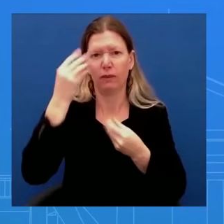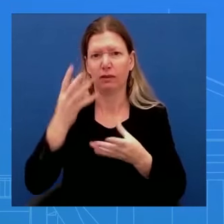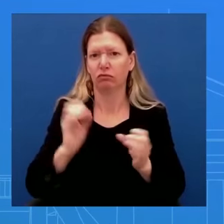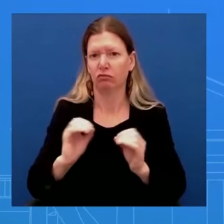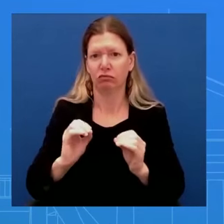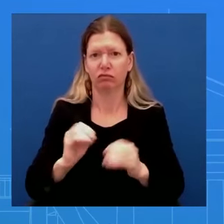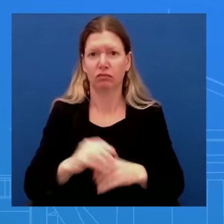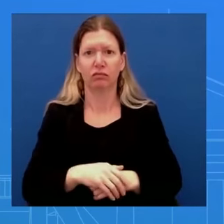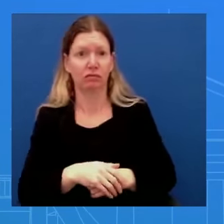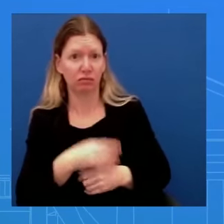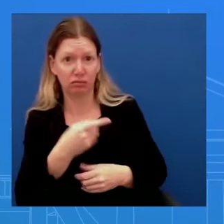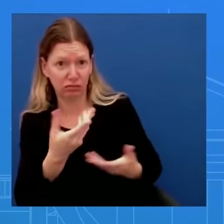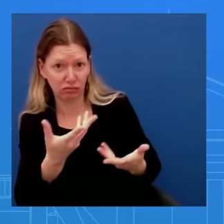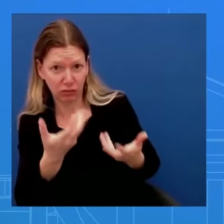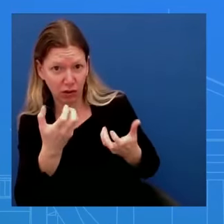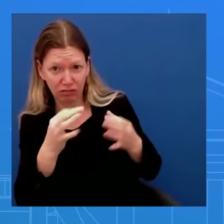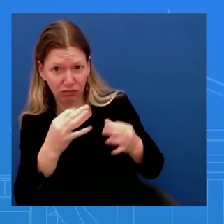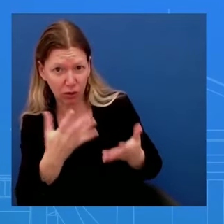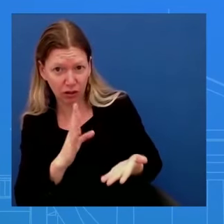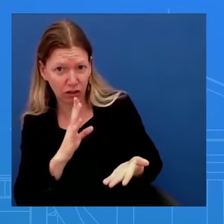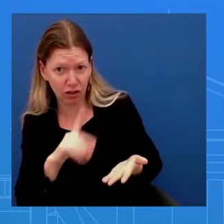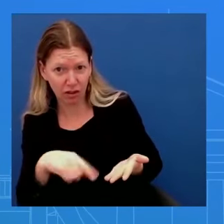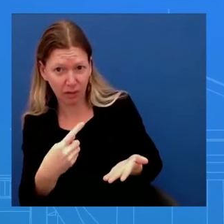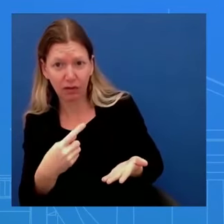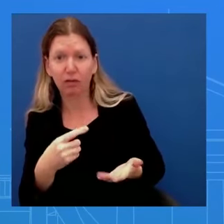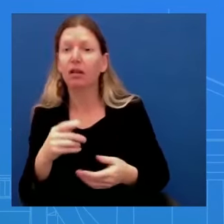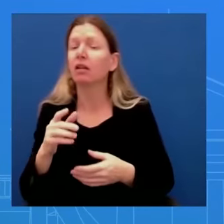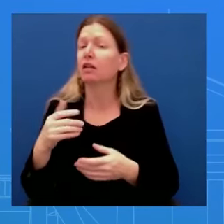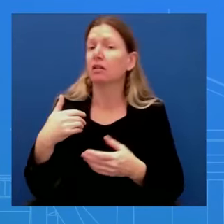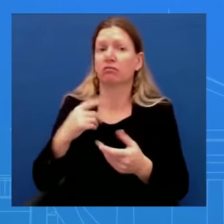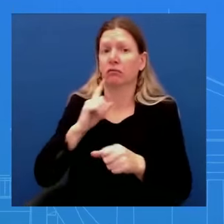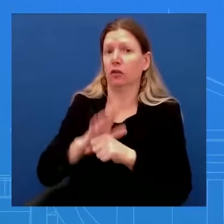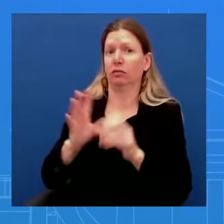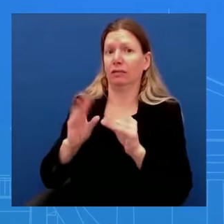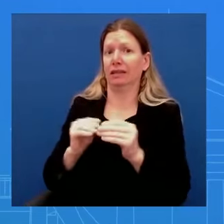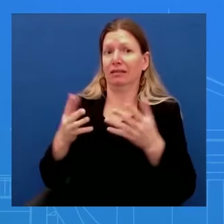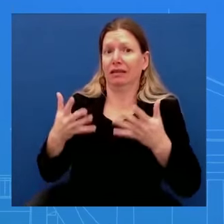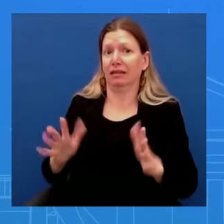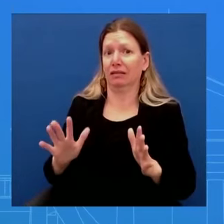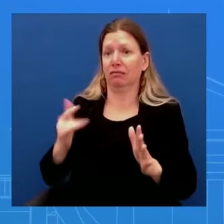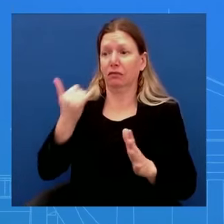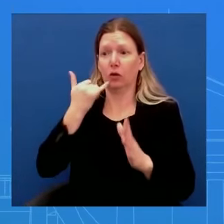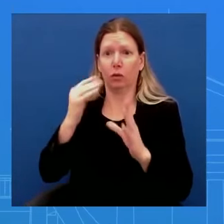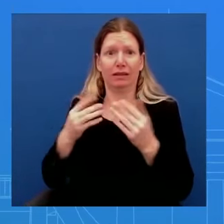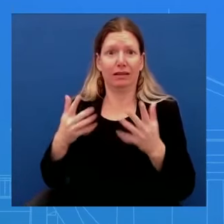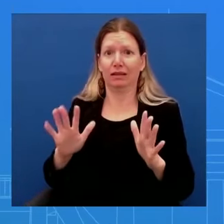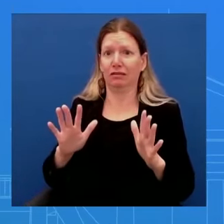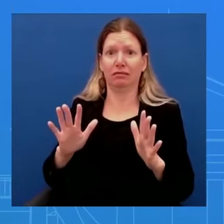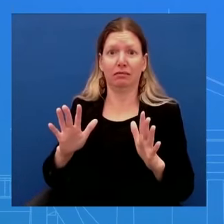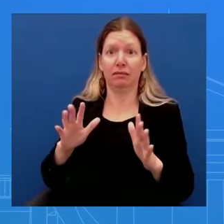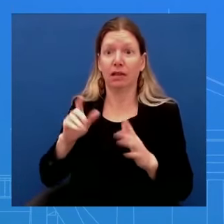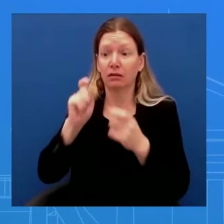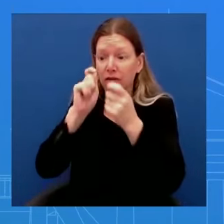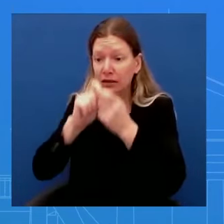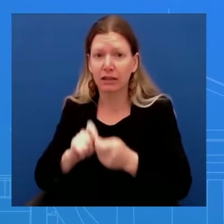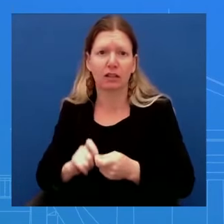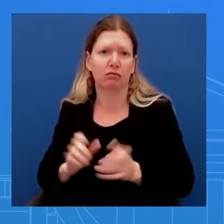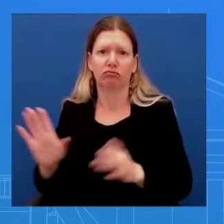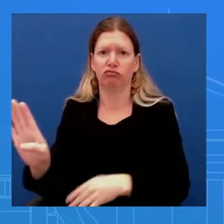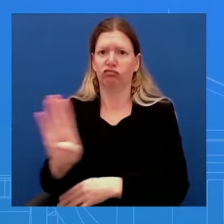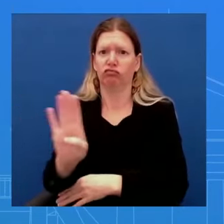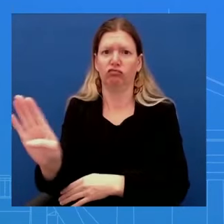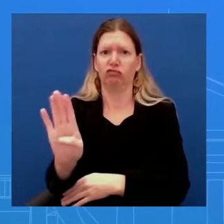we're confirming the call, and we've said many times that we try to keep these conversations private, but we are confirming that the president did speak to Speaker Johnson. I don't have